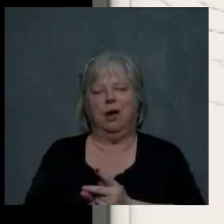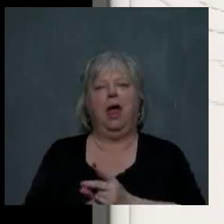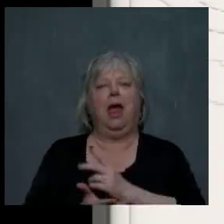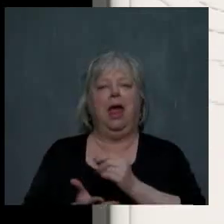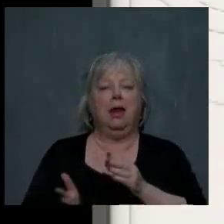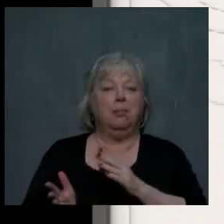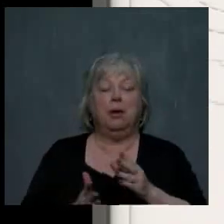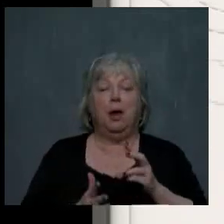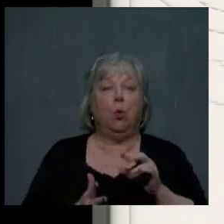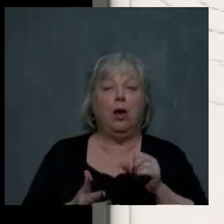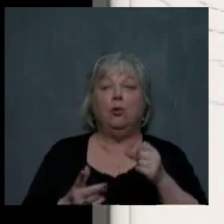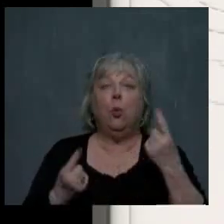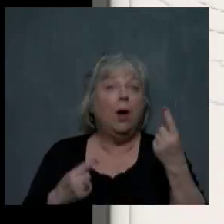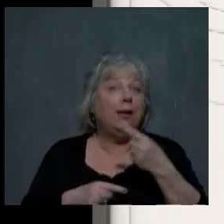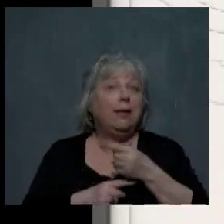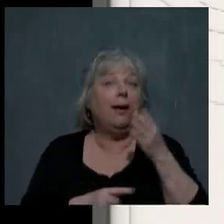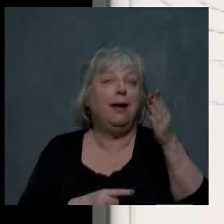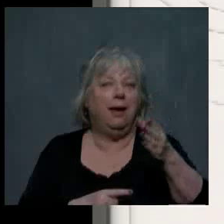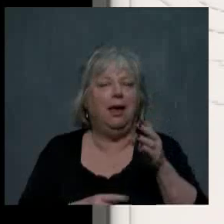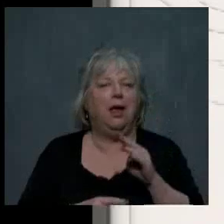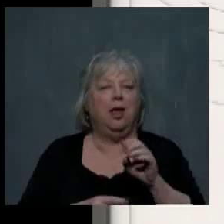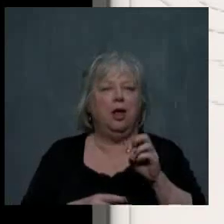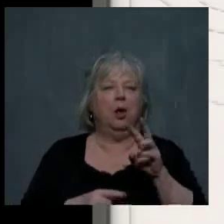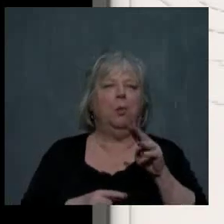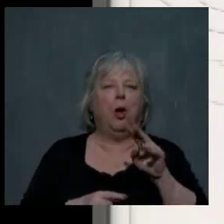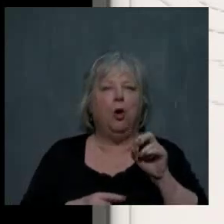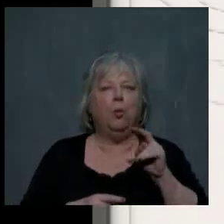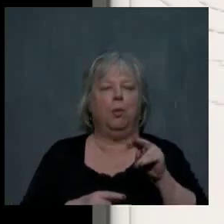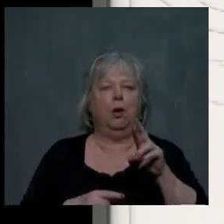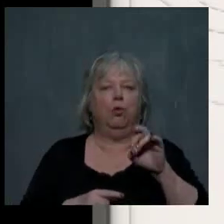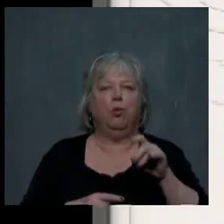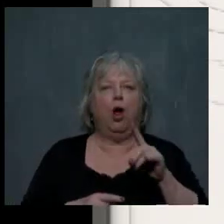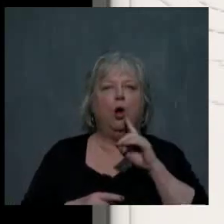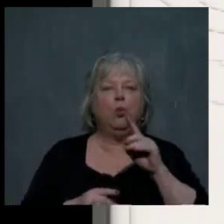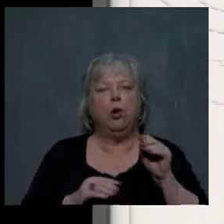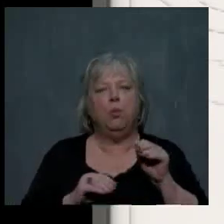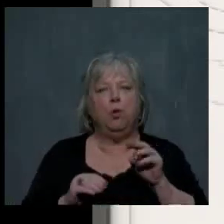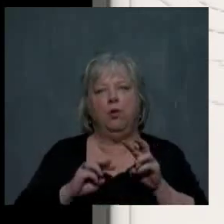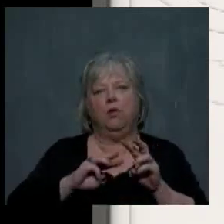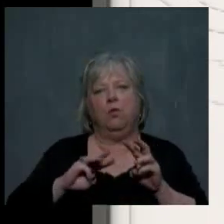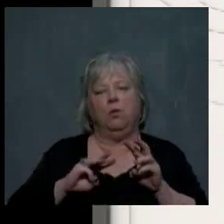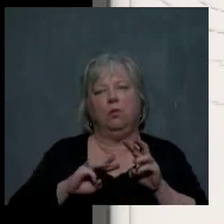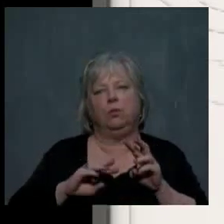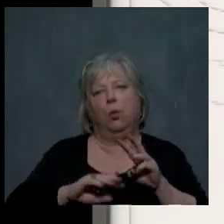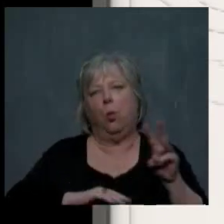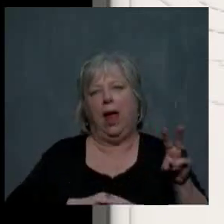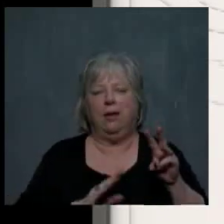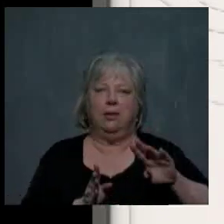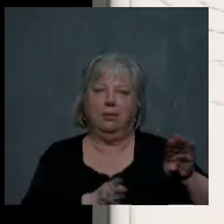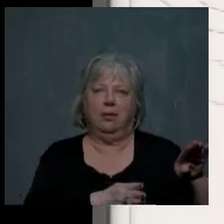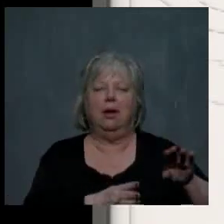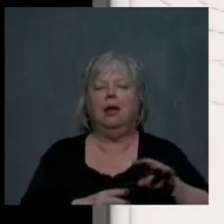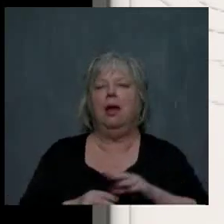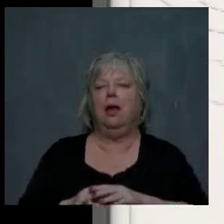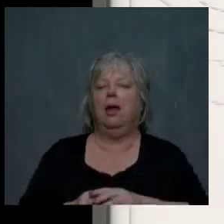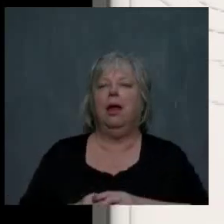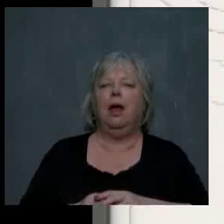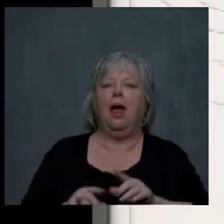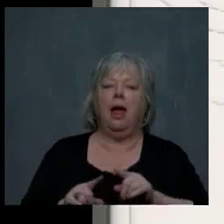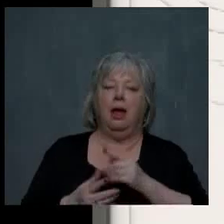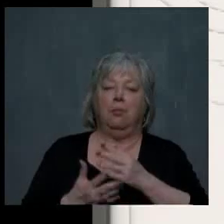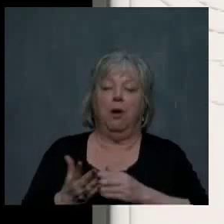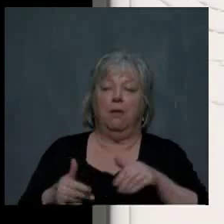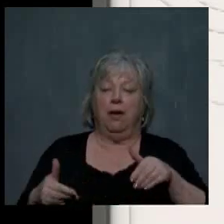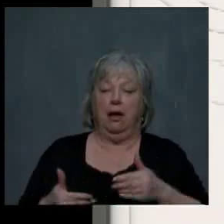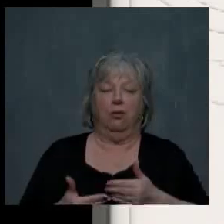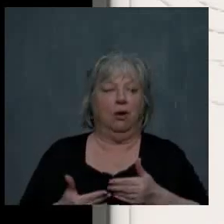plan was one day Bowman Road would be located further to the west. I'd like to point out as part of the introduction of